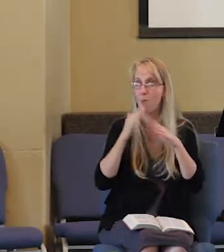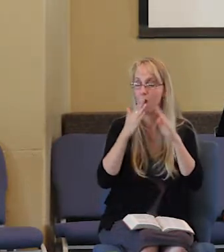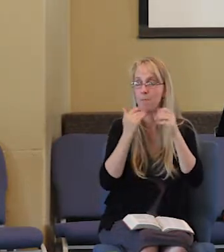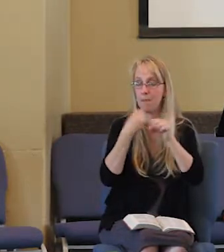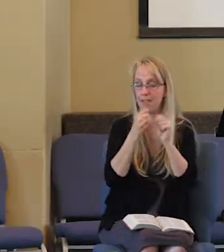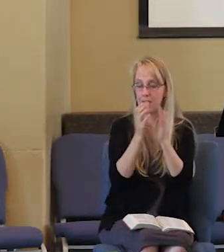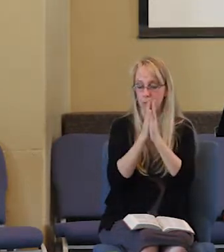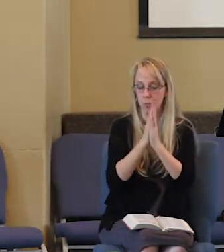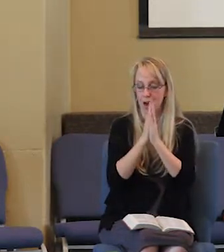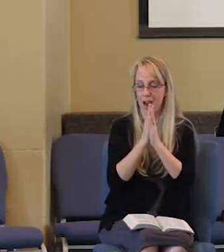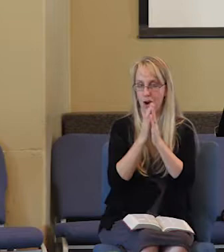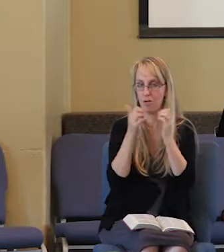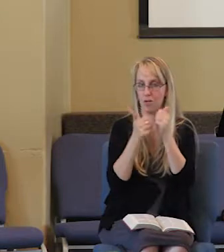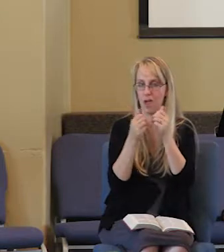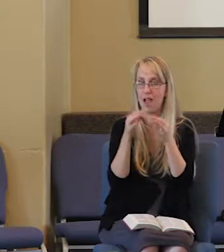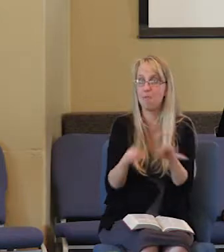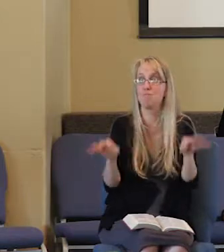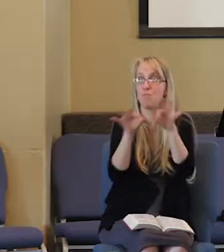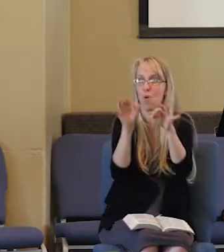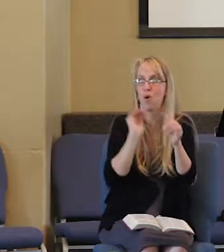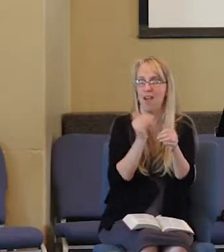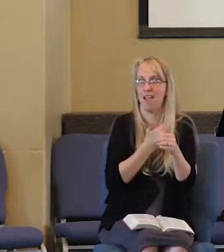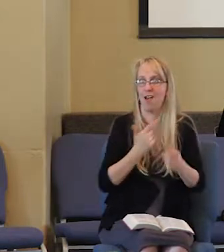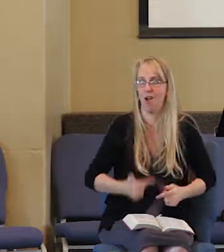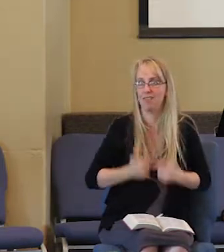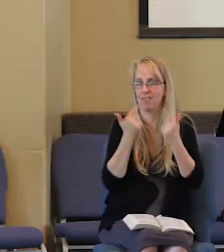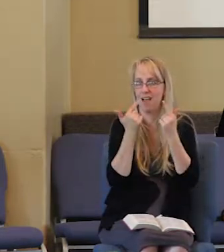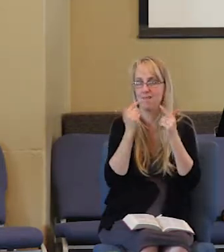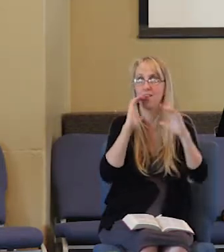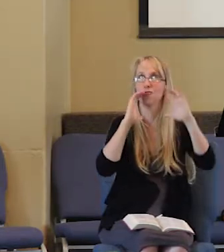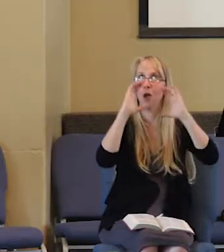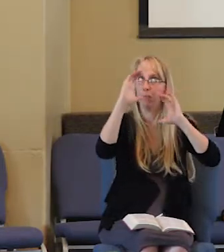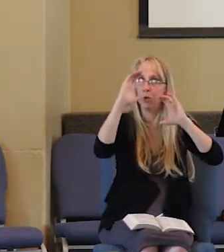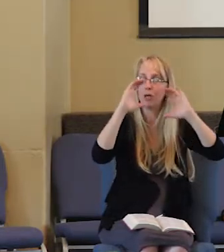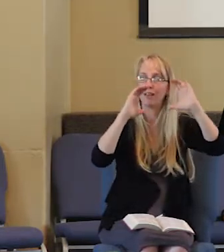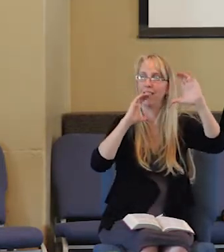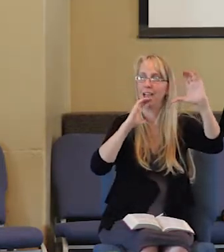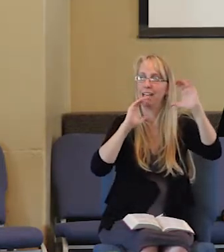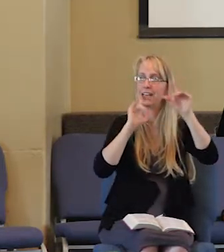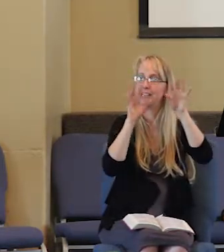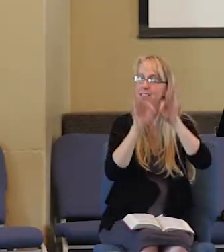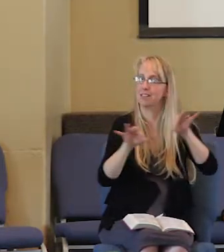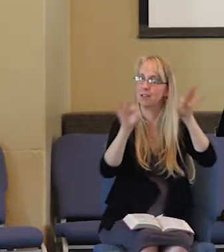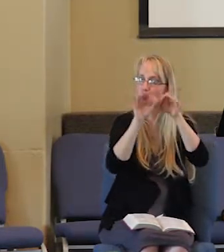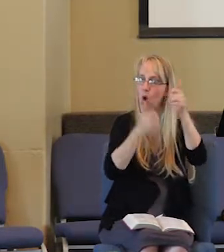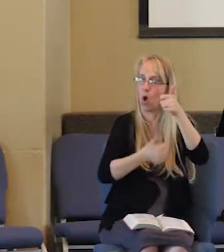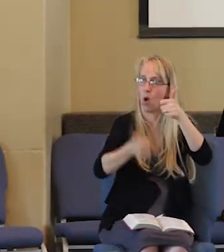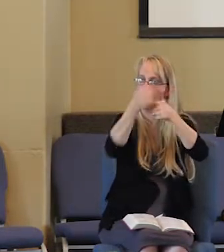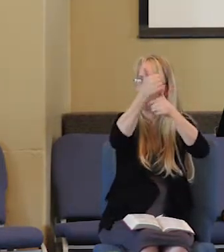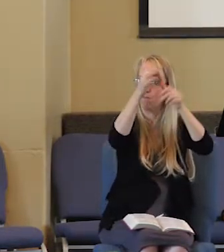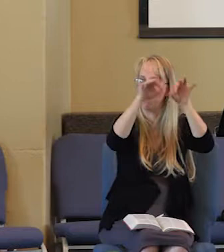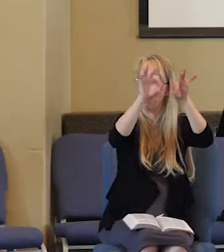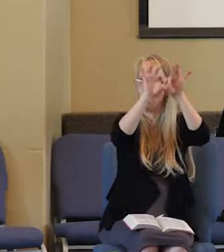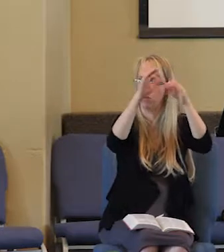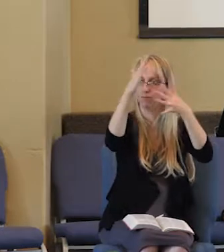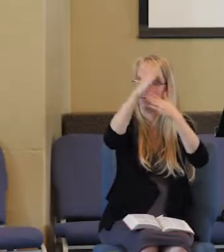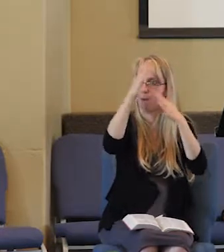making prayer a priority in our life. Communing and communicating with God as a priority.